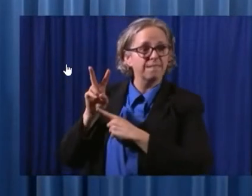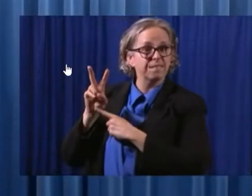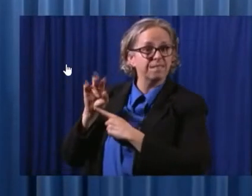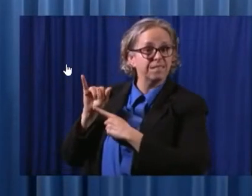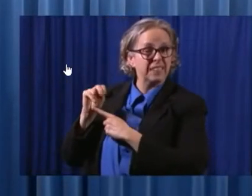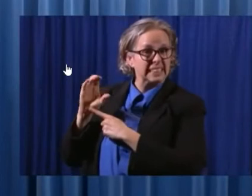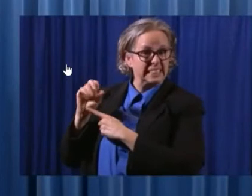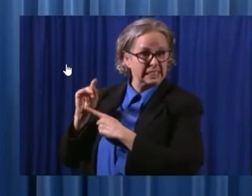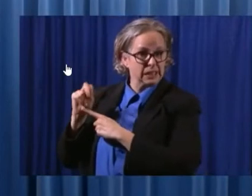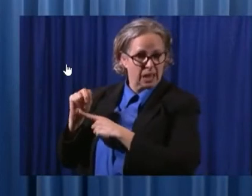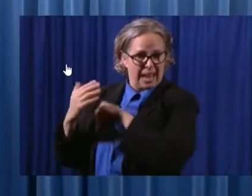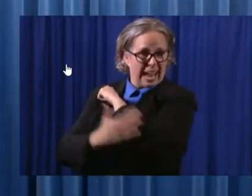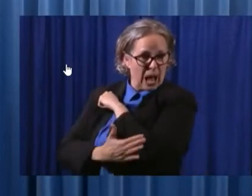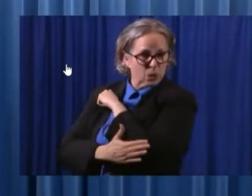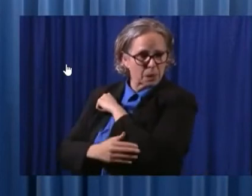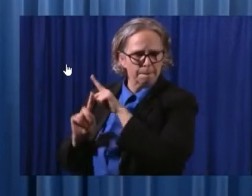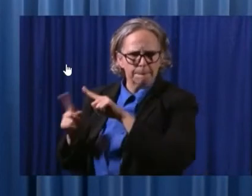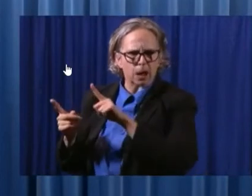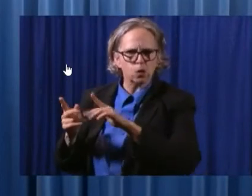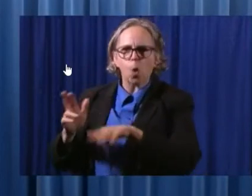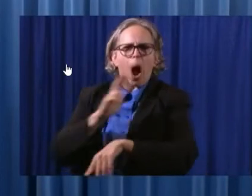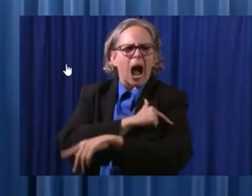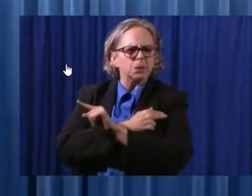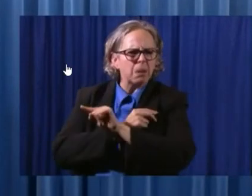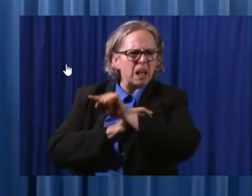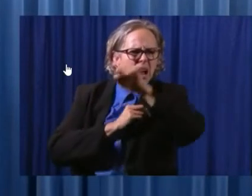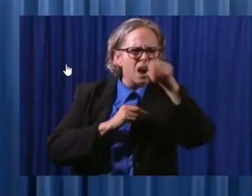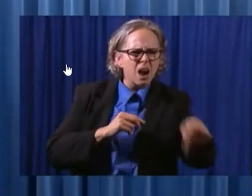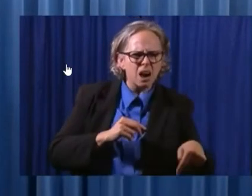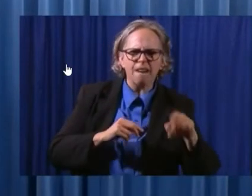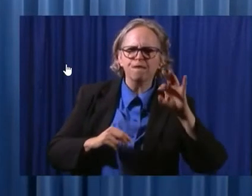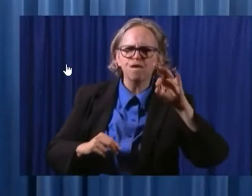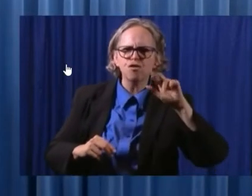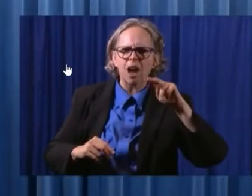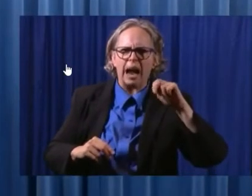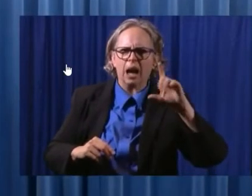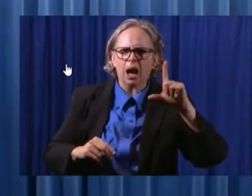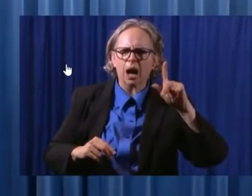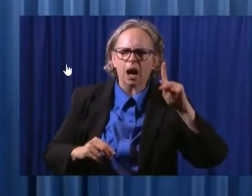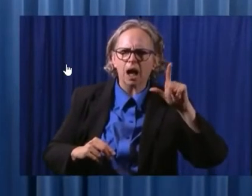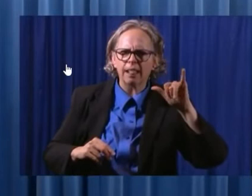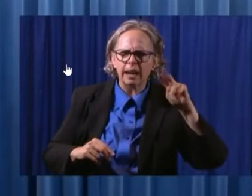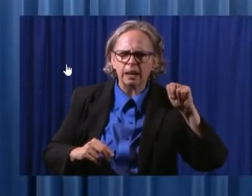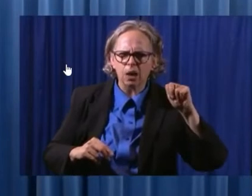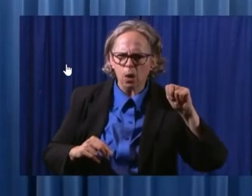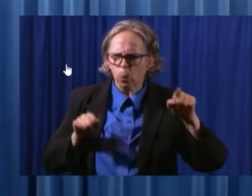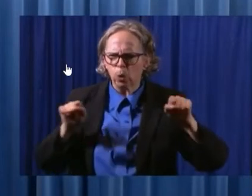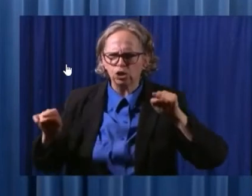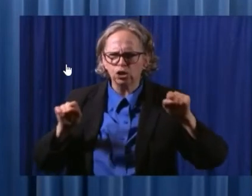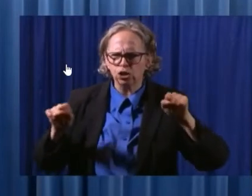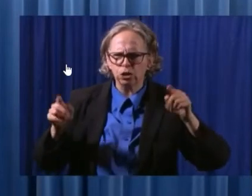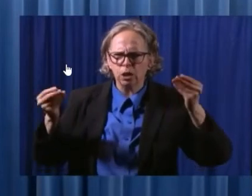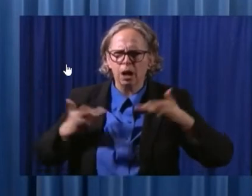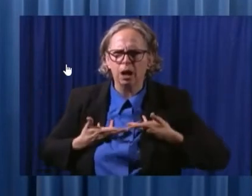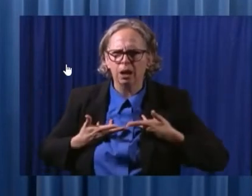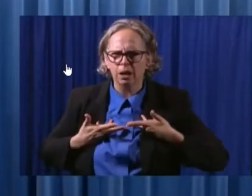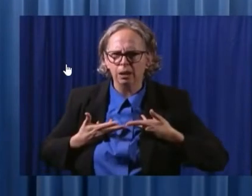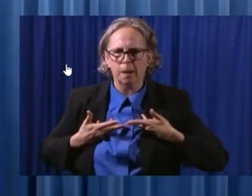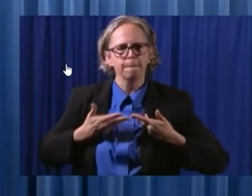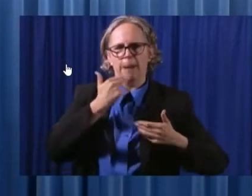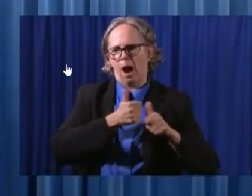is in Franklin County, what gets recorded on this one is the county where they come from. So it does